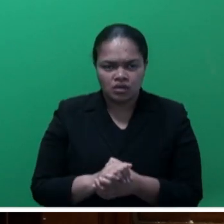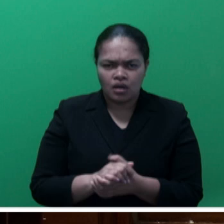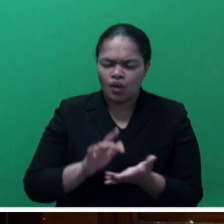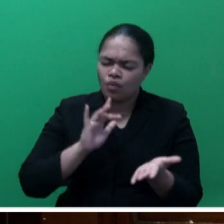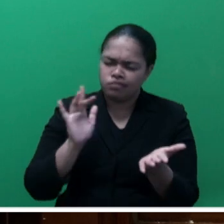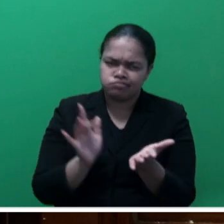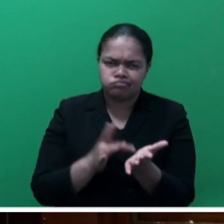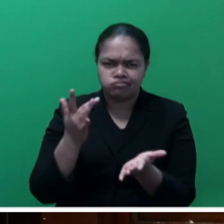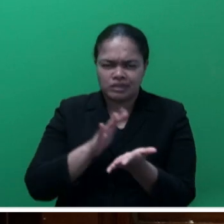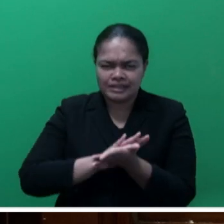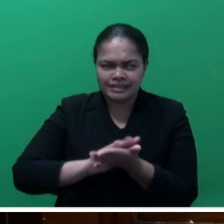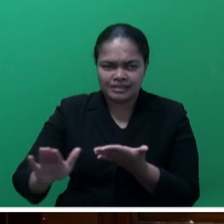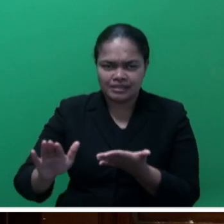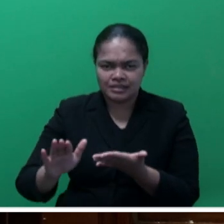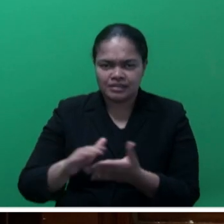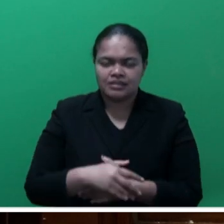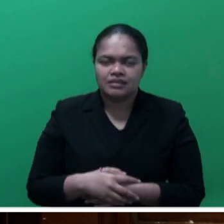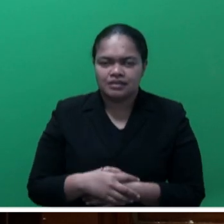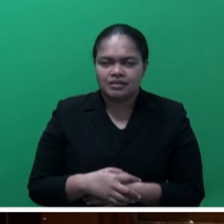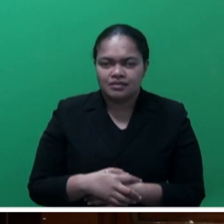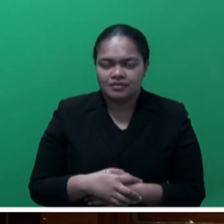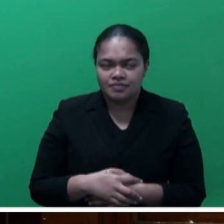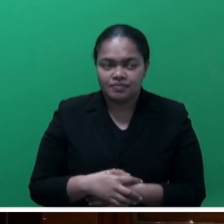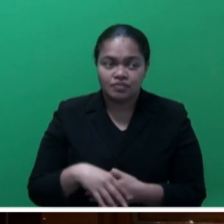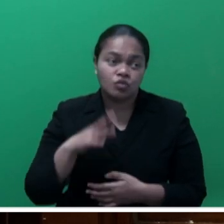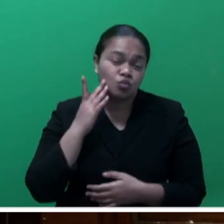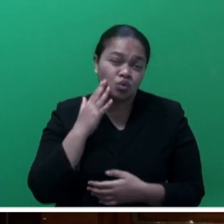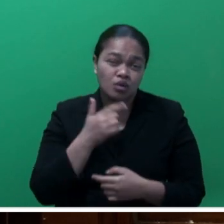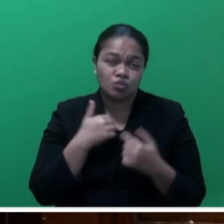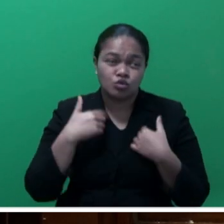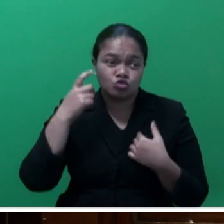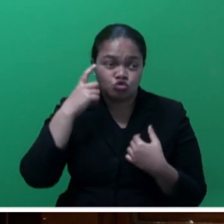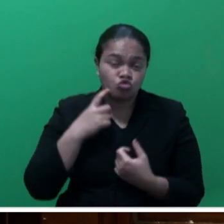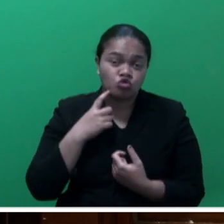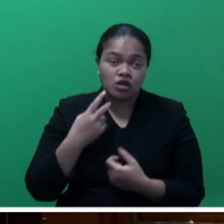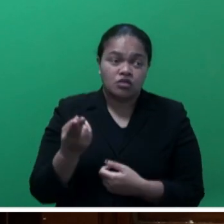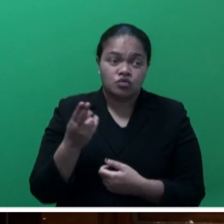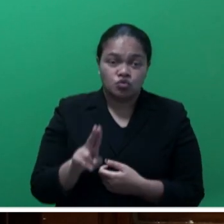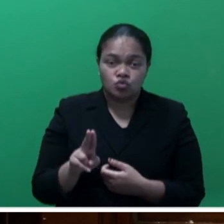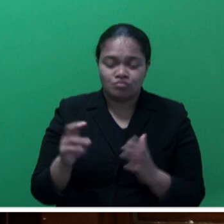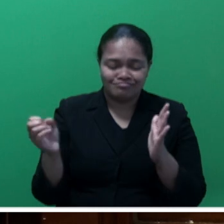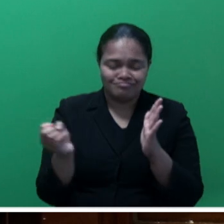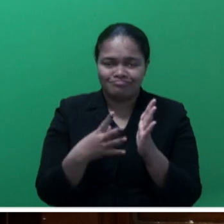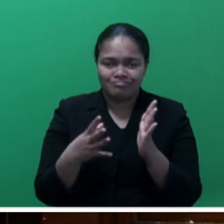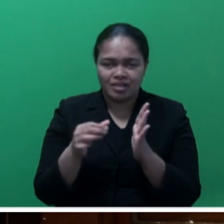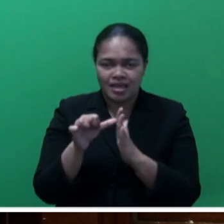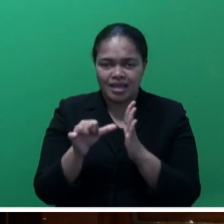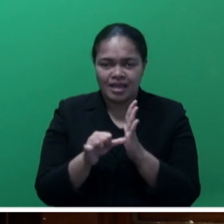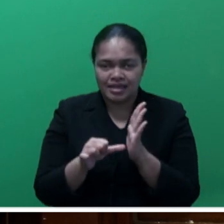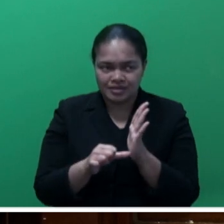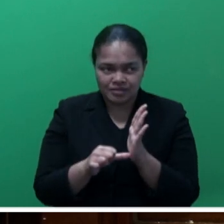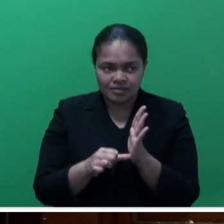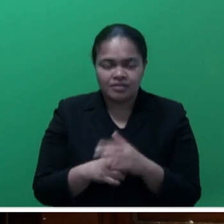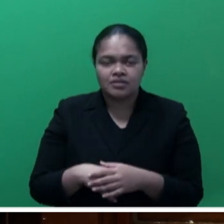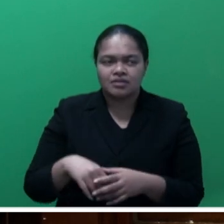but generally it's all clean. When we try to enforce the Act, but